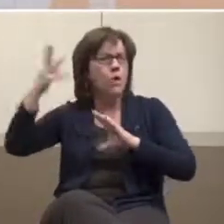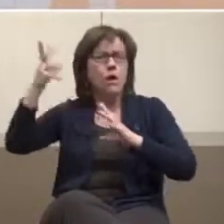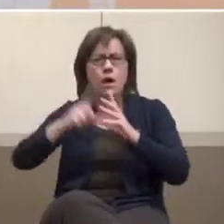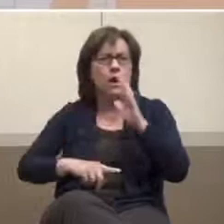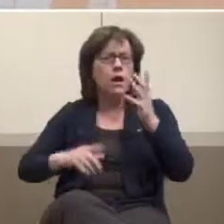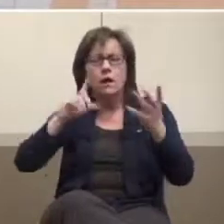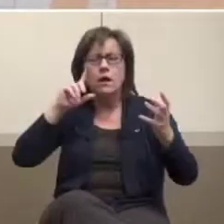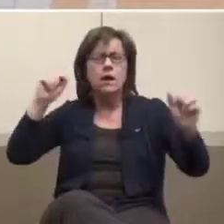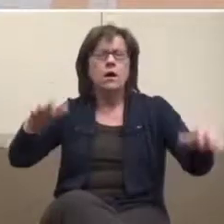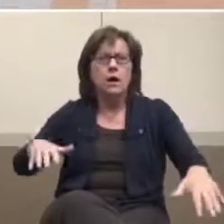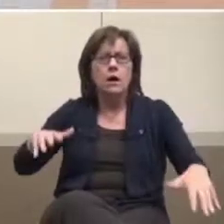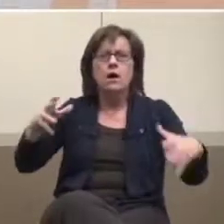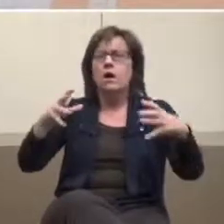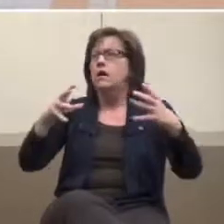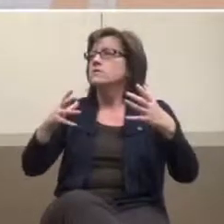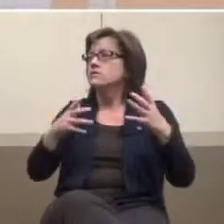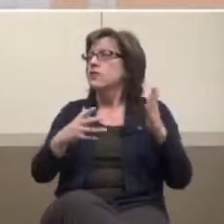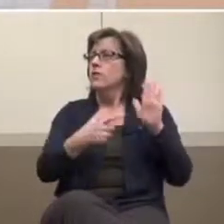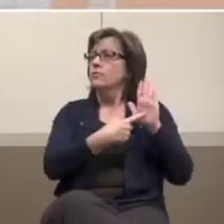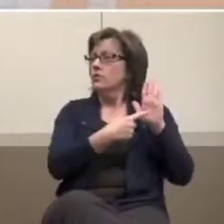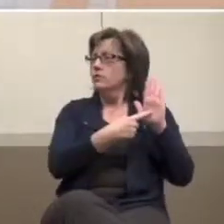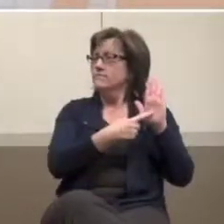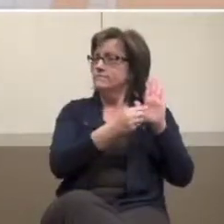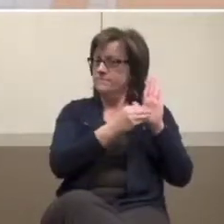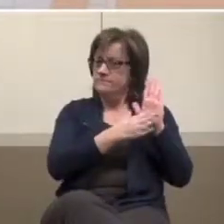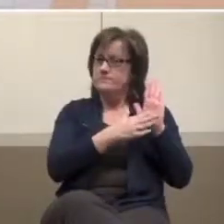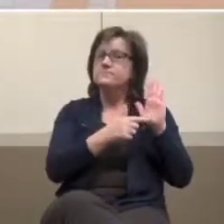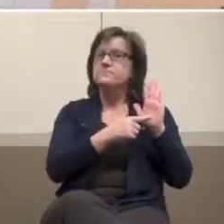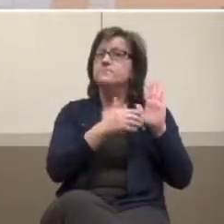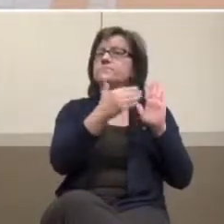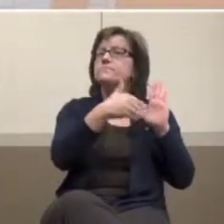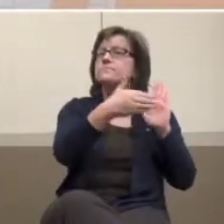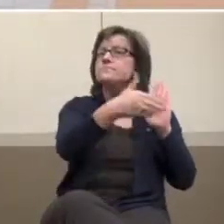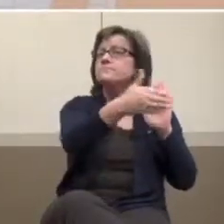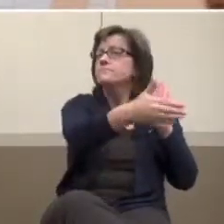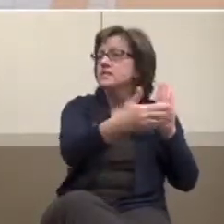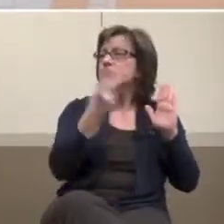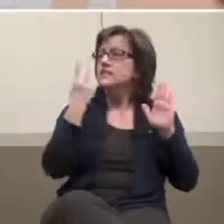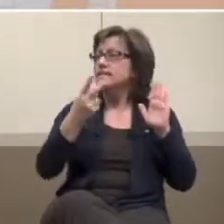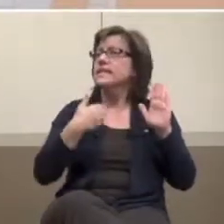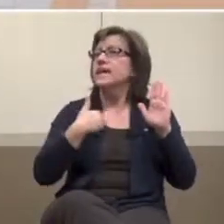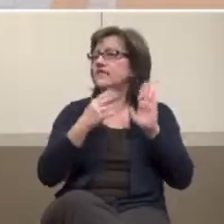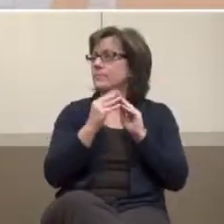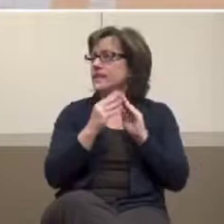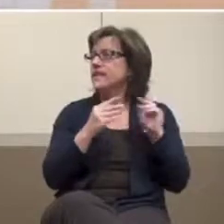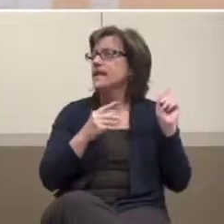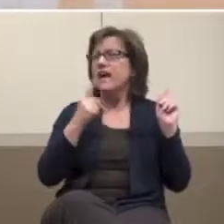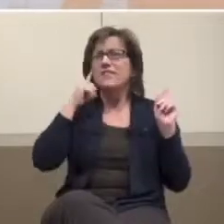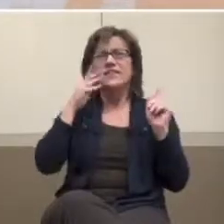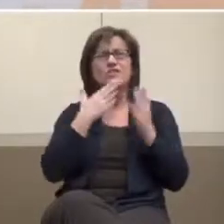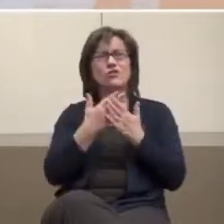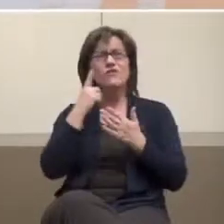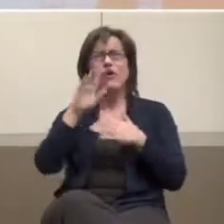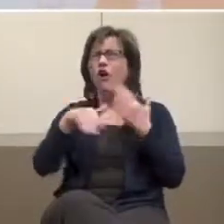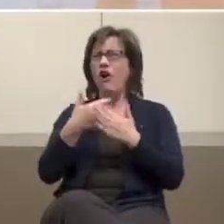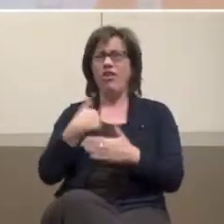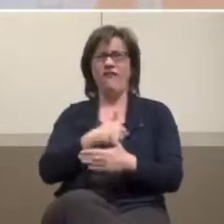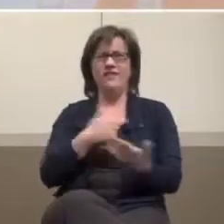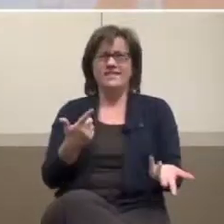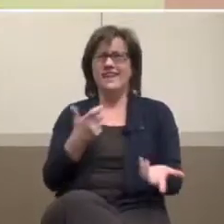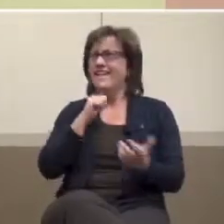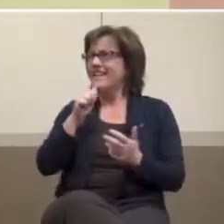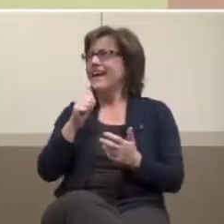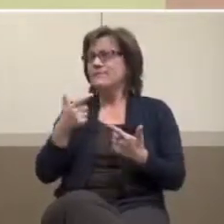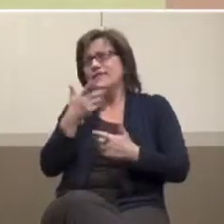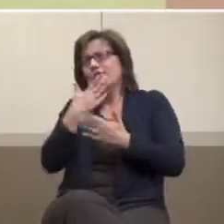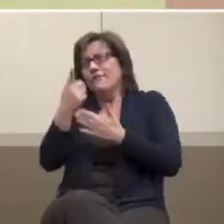have them know if I'm not going to be there, if I have a meeting or something like that. So I feel like this is good for all of us, not just them, but good for me